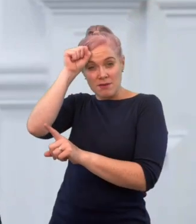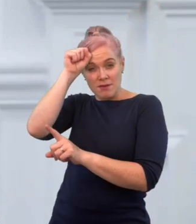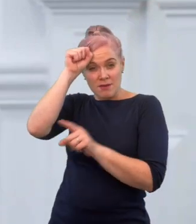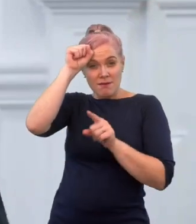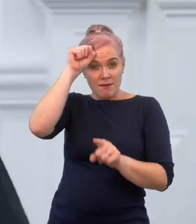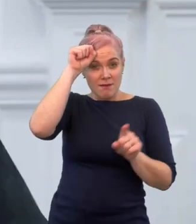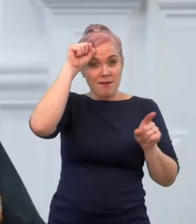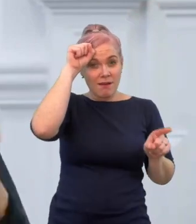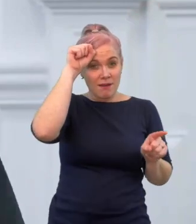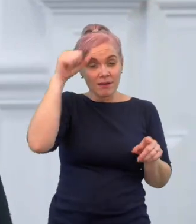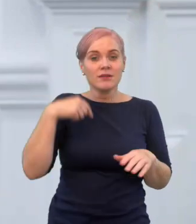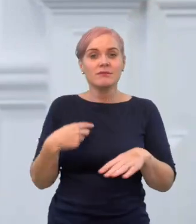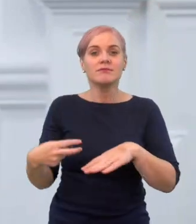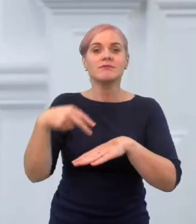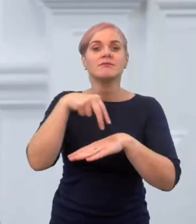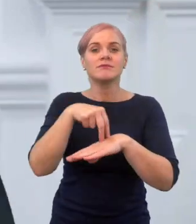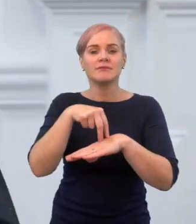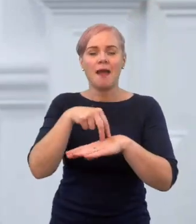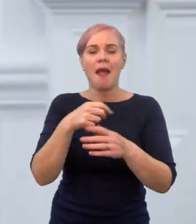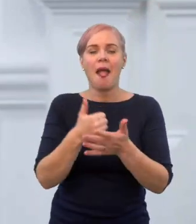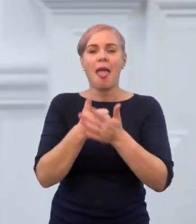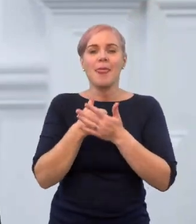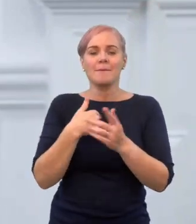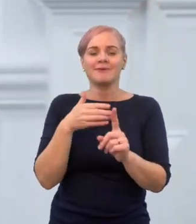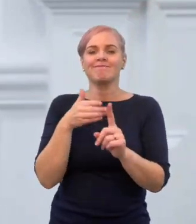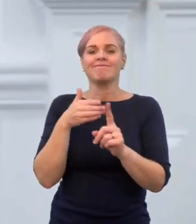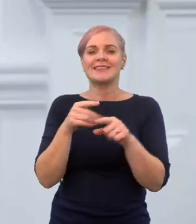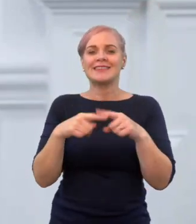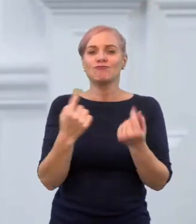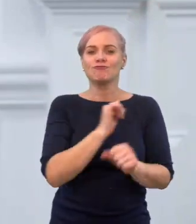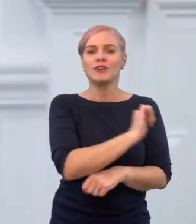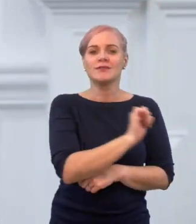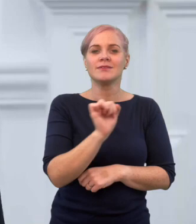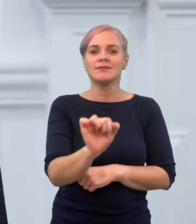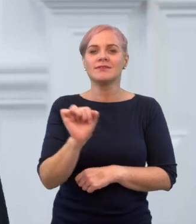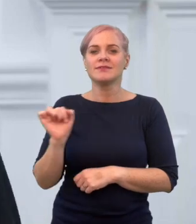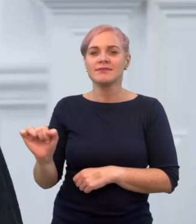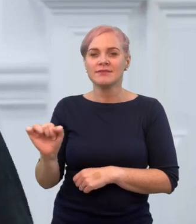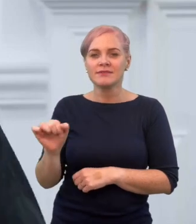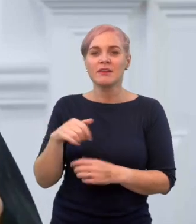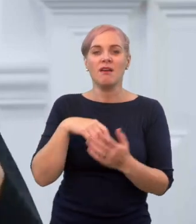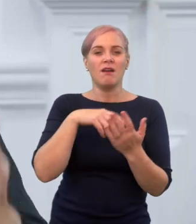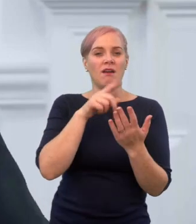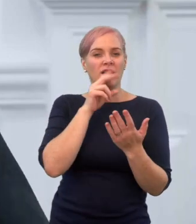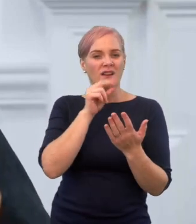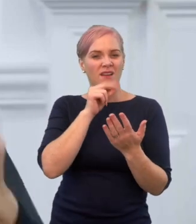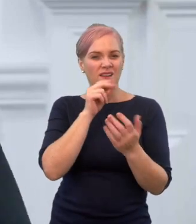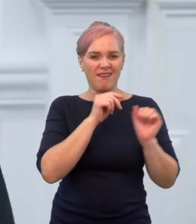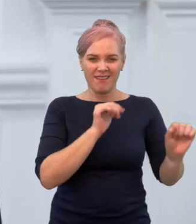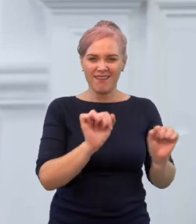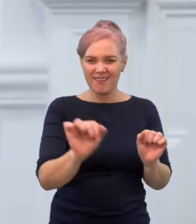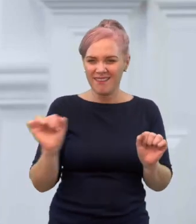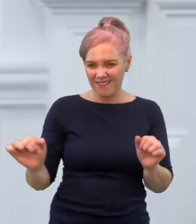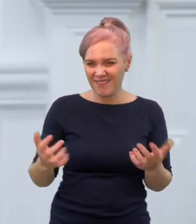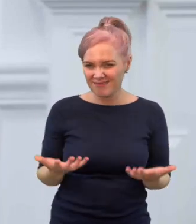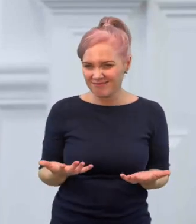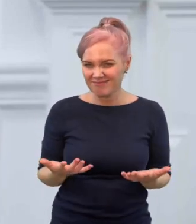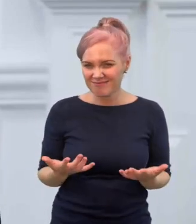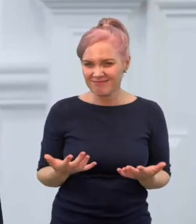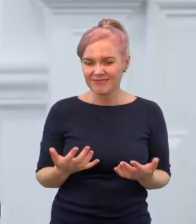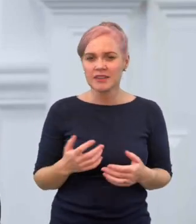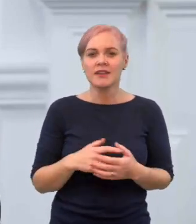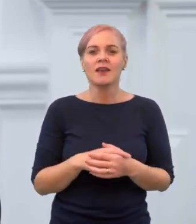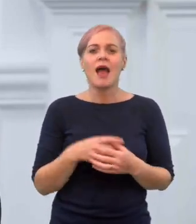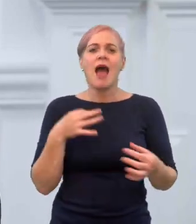mind and I'll go on stage to help make that distinction between each character and the lines, obviously, get that across as